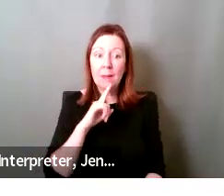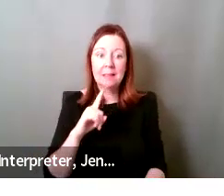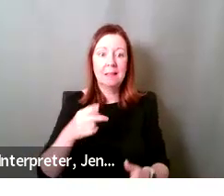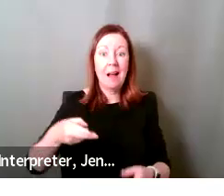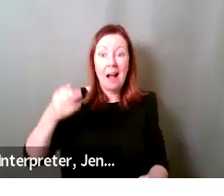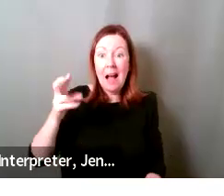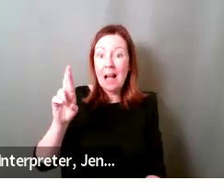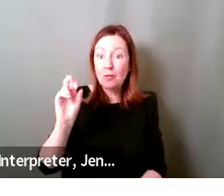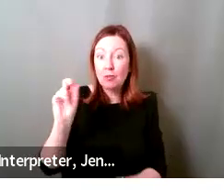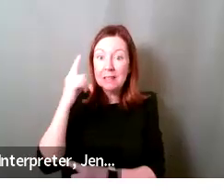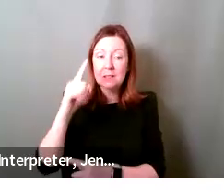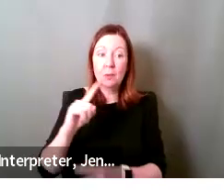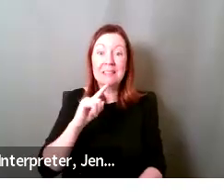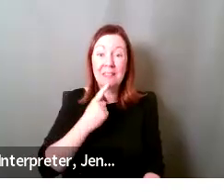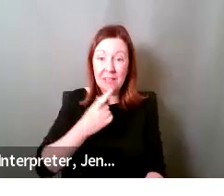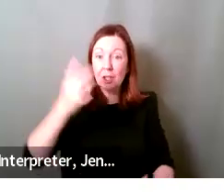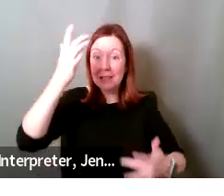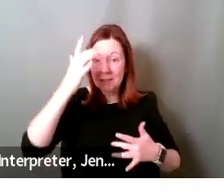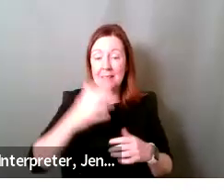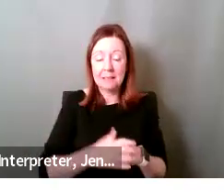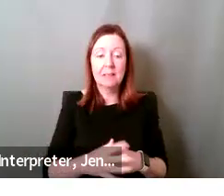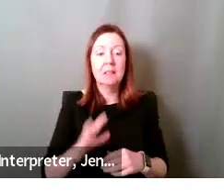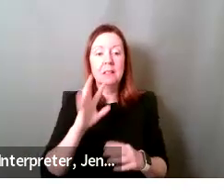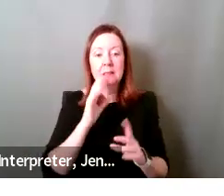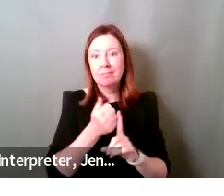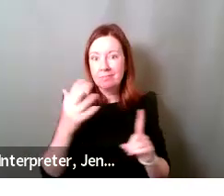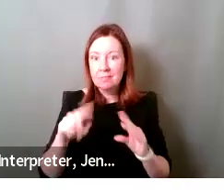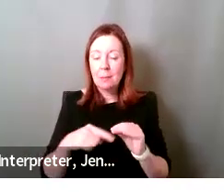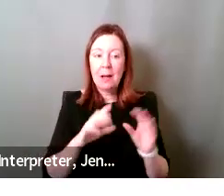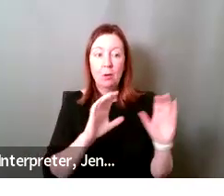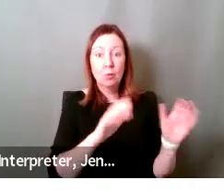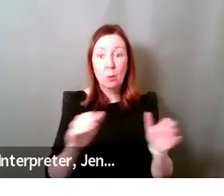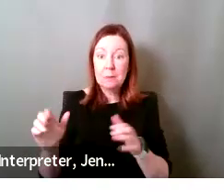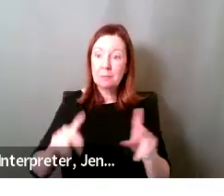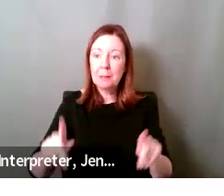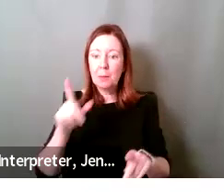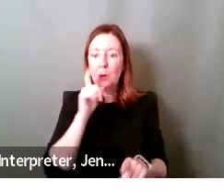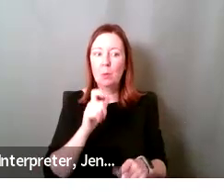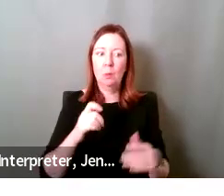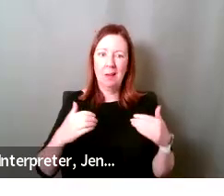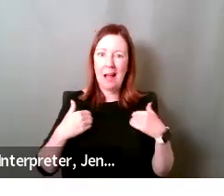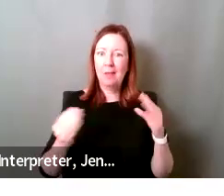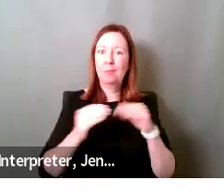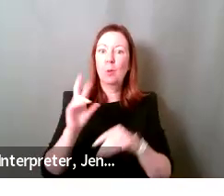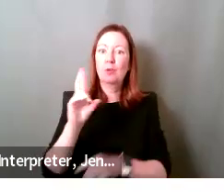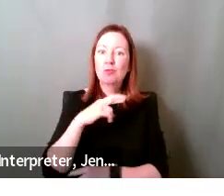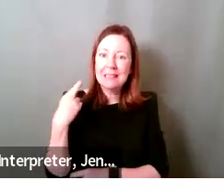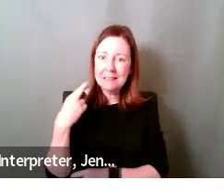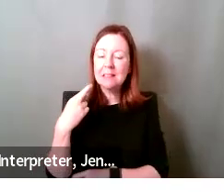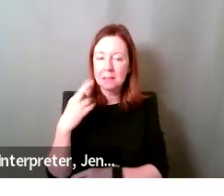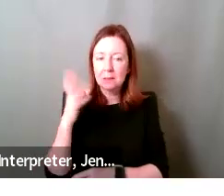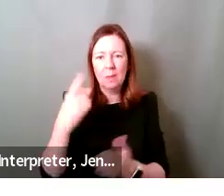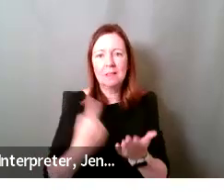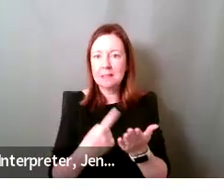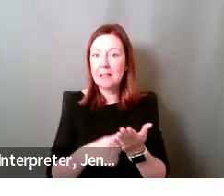higher risk for severe illness. So we'll talk more about these groups of folks that are at more risk